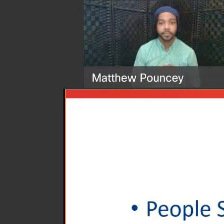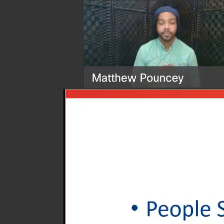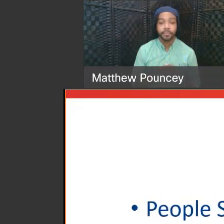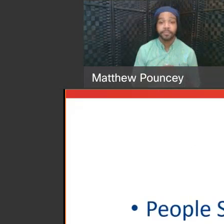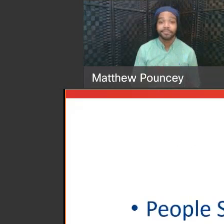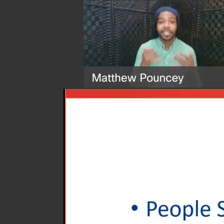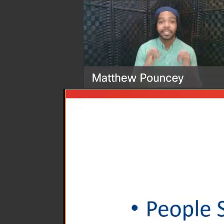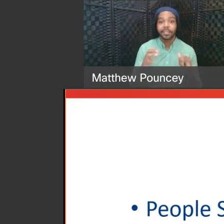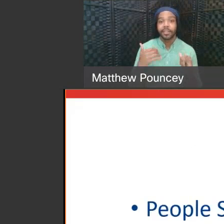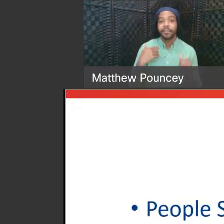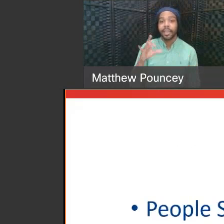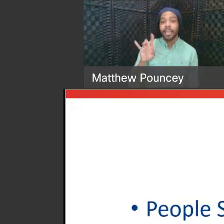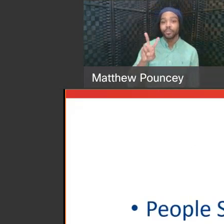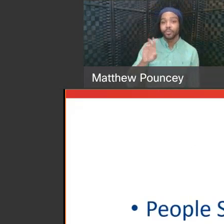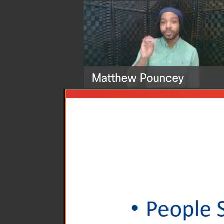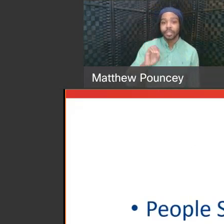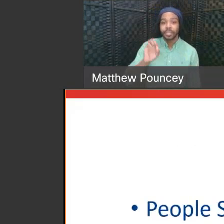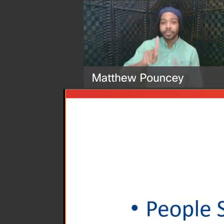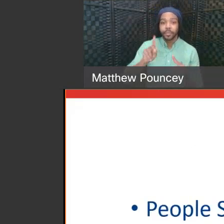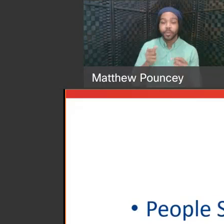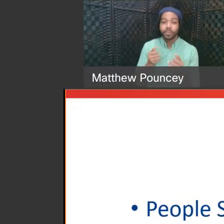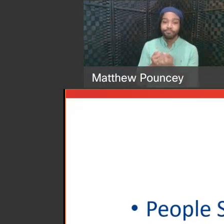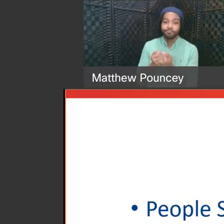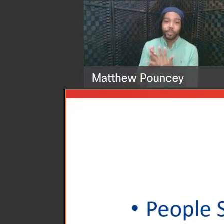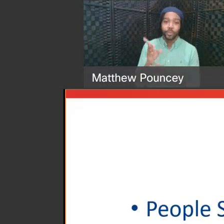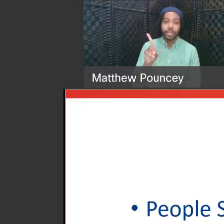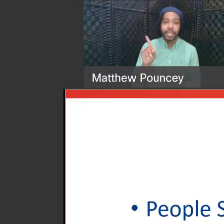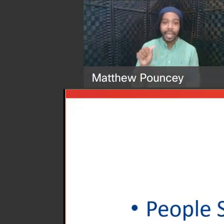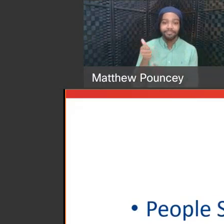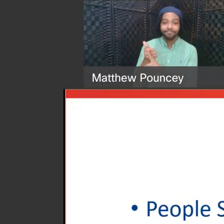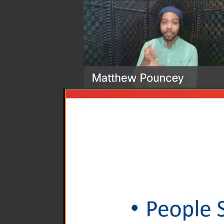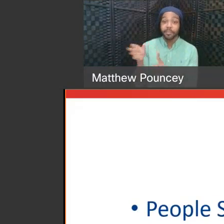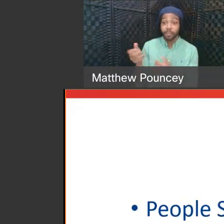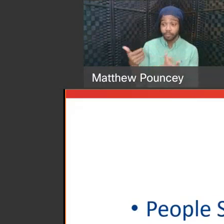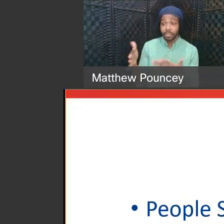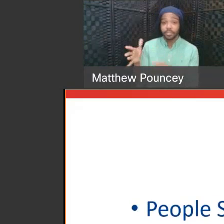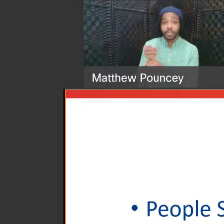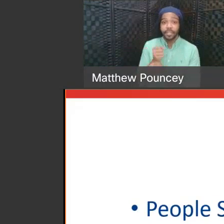82% of people supported by DDA who have received a vaccination.